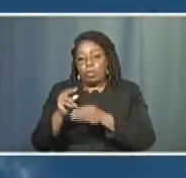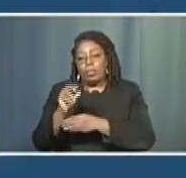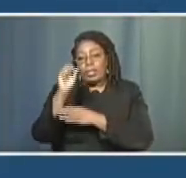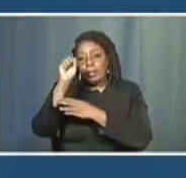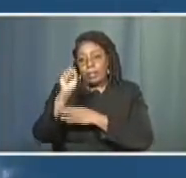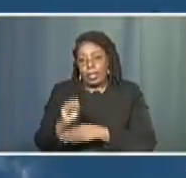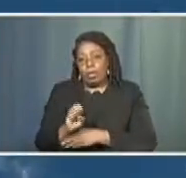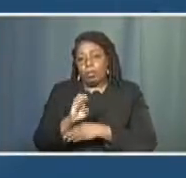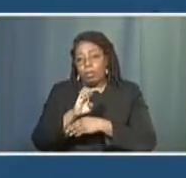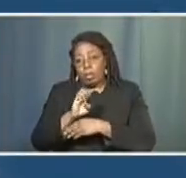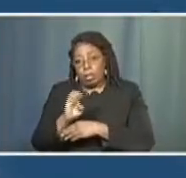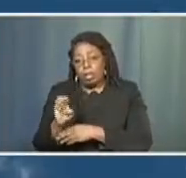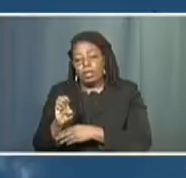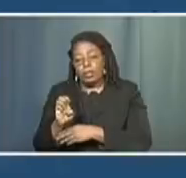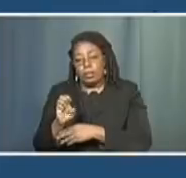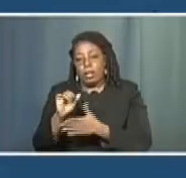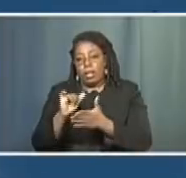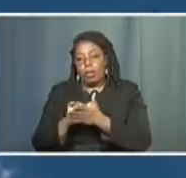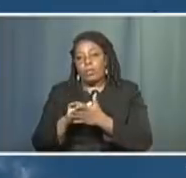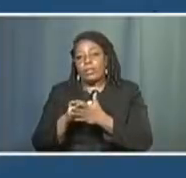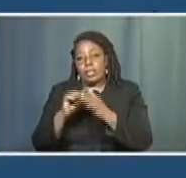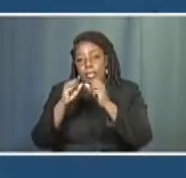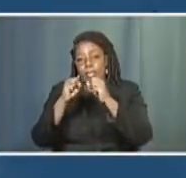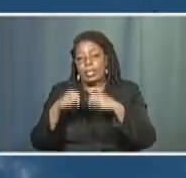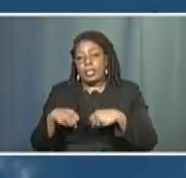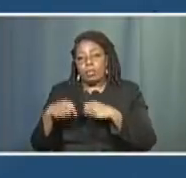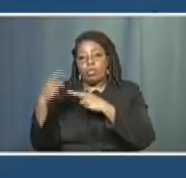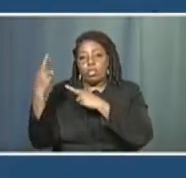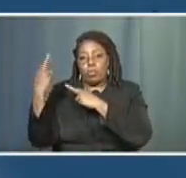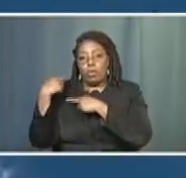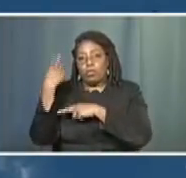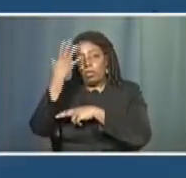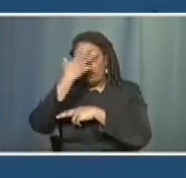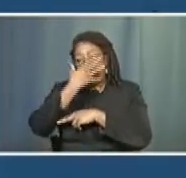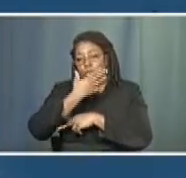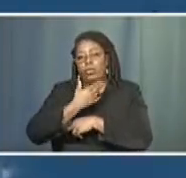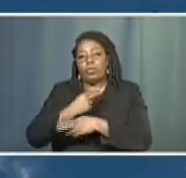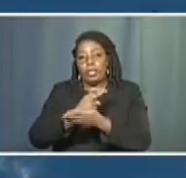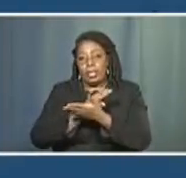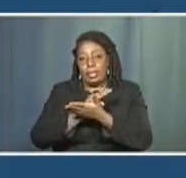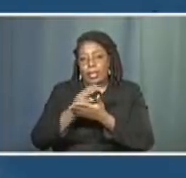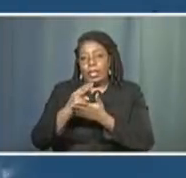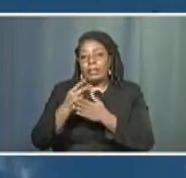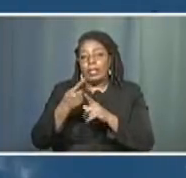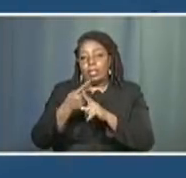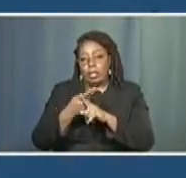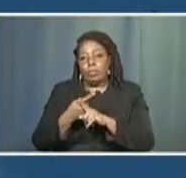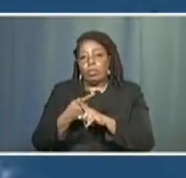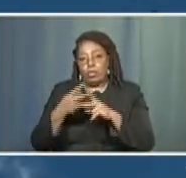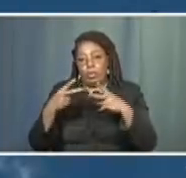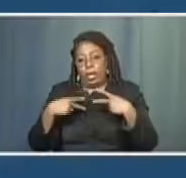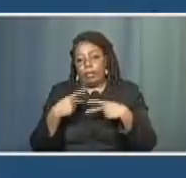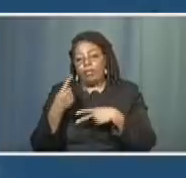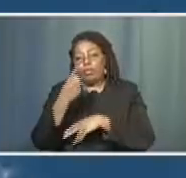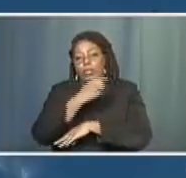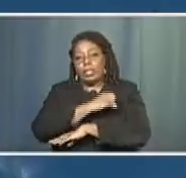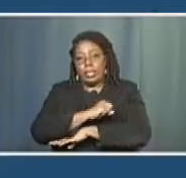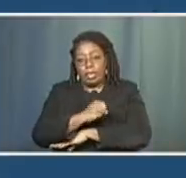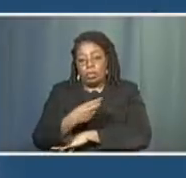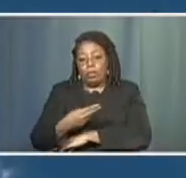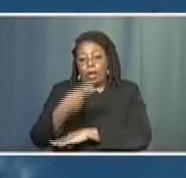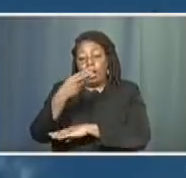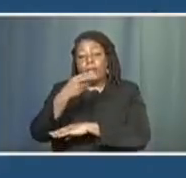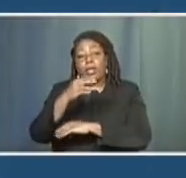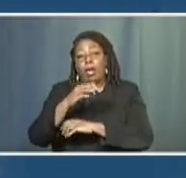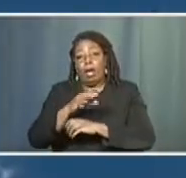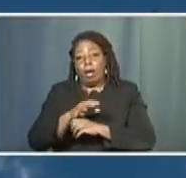Bahamas that's associated with that old front system that's responsible for these beautiful, nice temperatures we have been enjoying for the past couple of days. High pressure is in